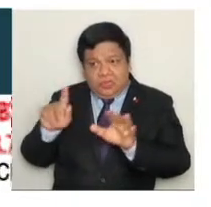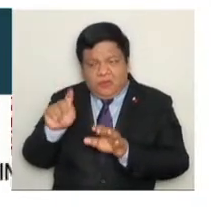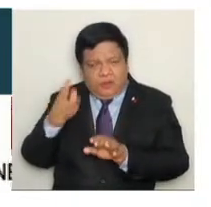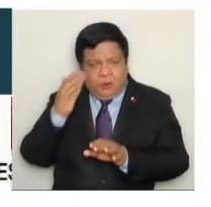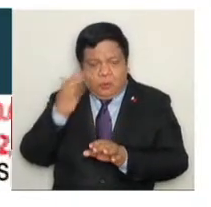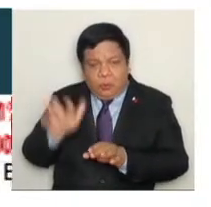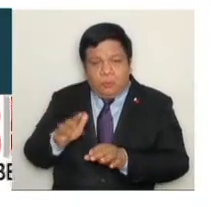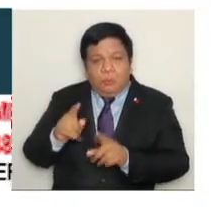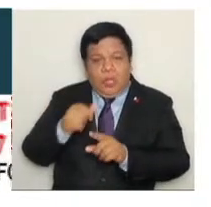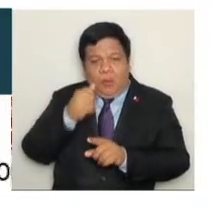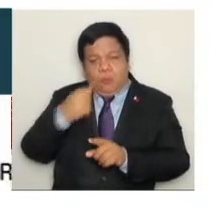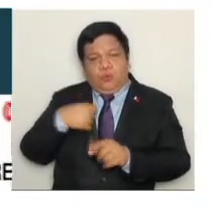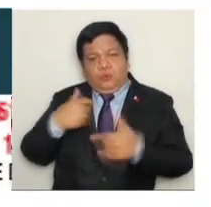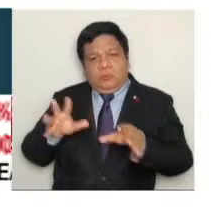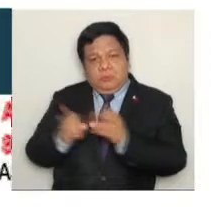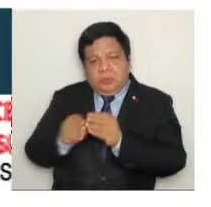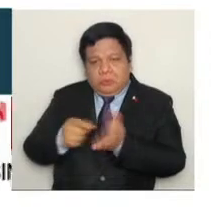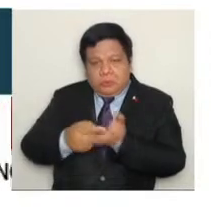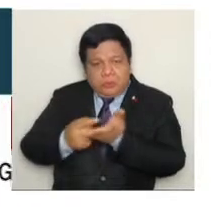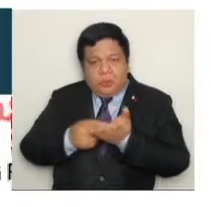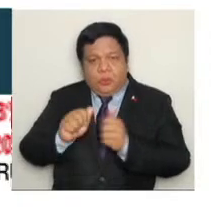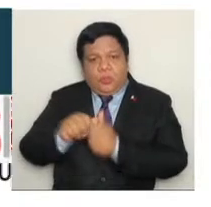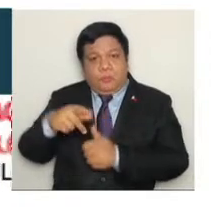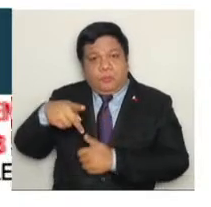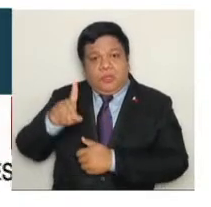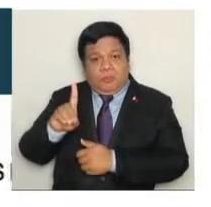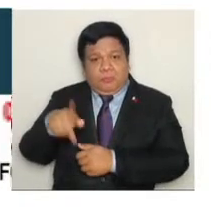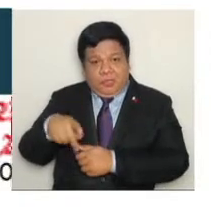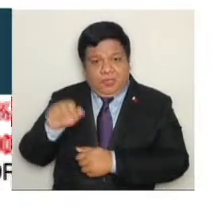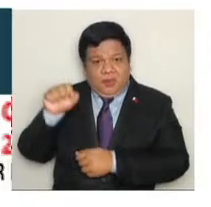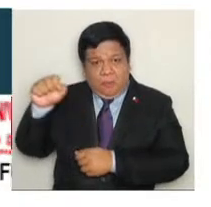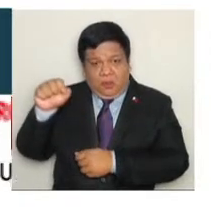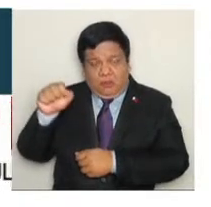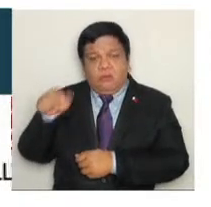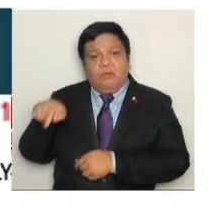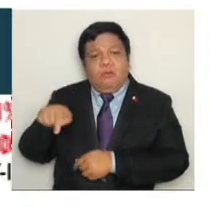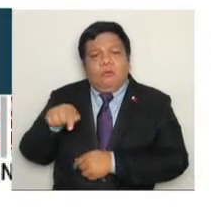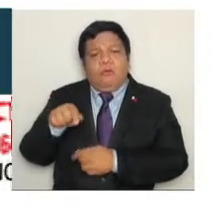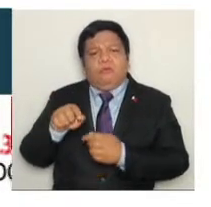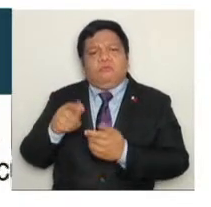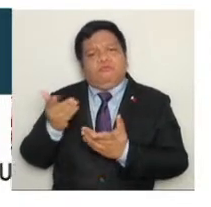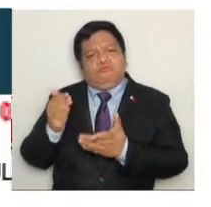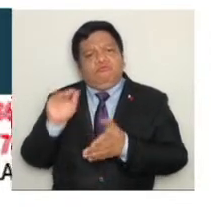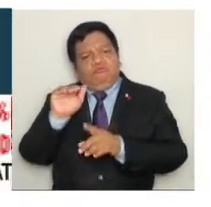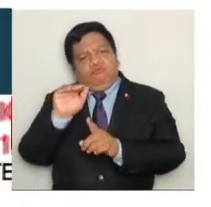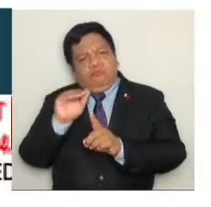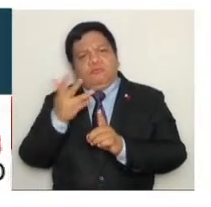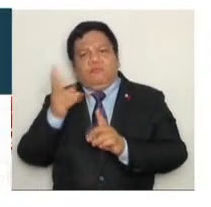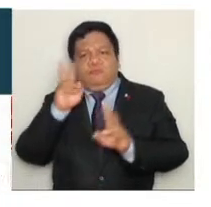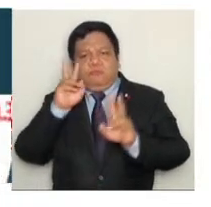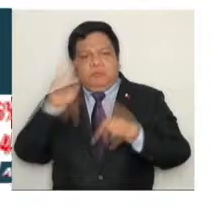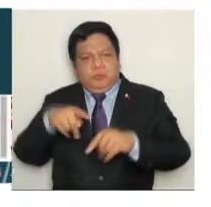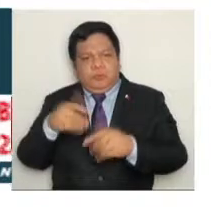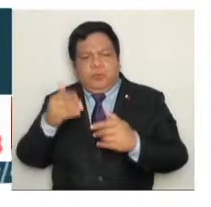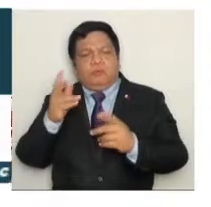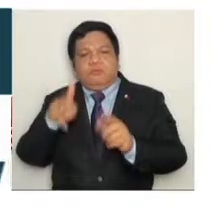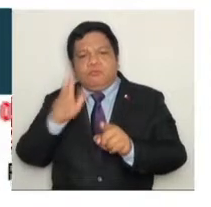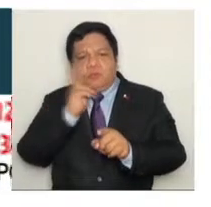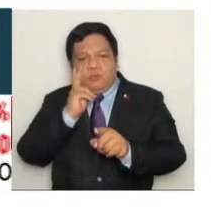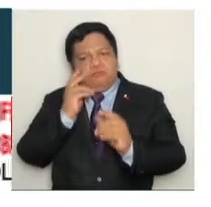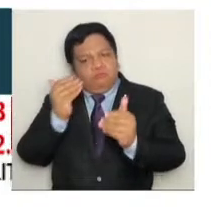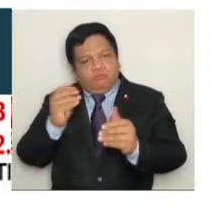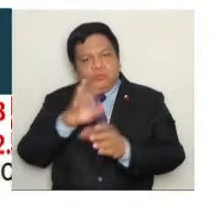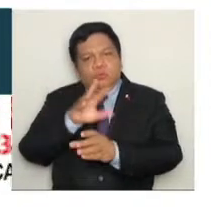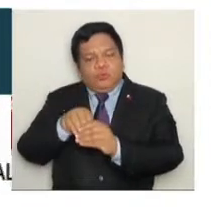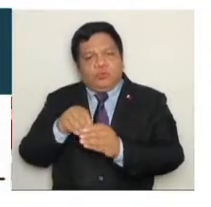the high-ranking officials of PDP Laban reiterated their call for him to run for vice president, and he responded